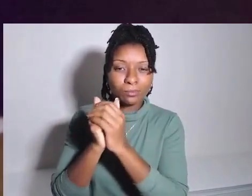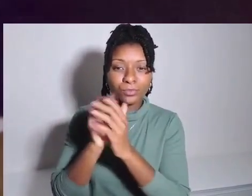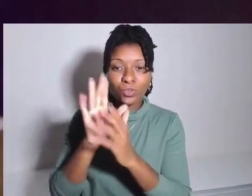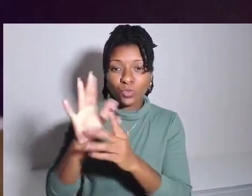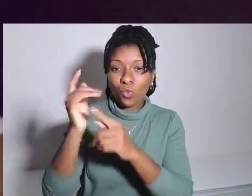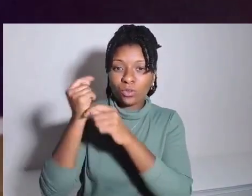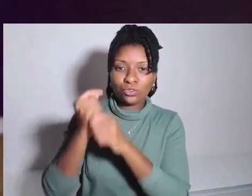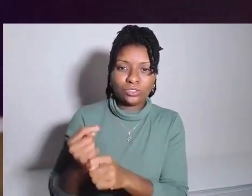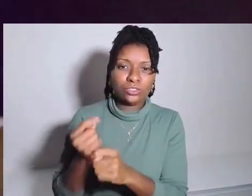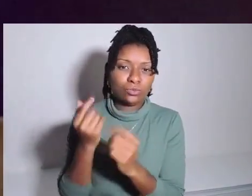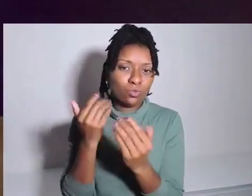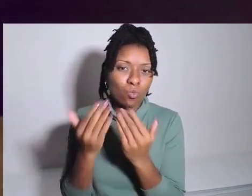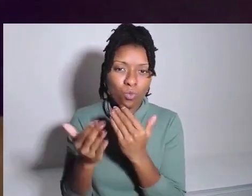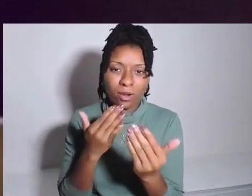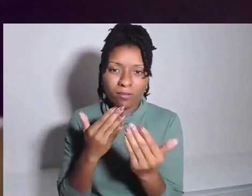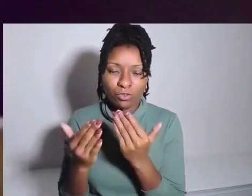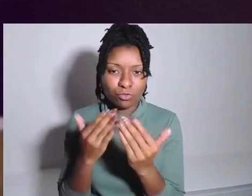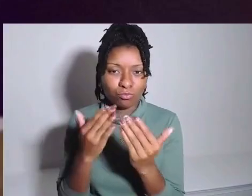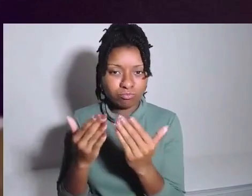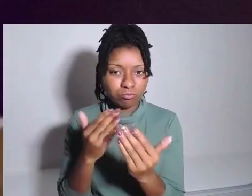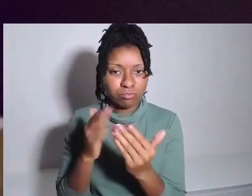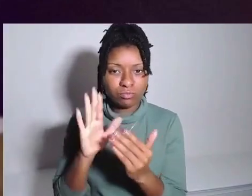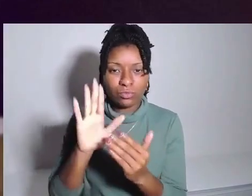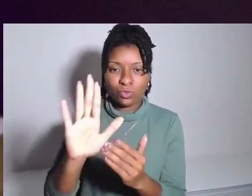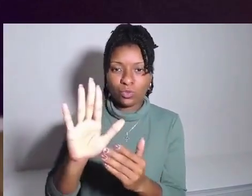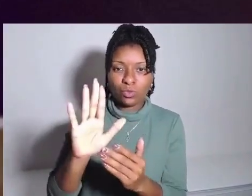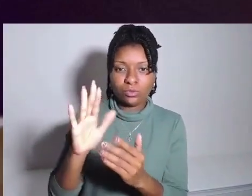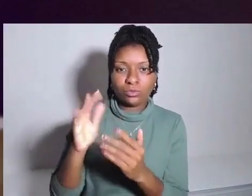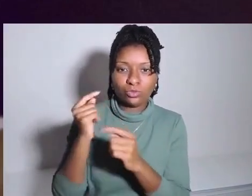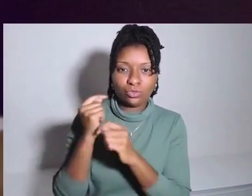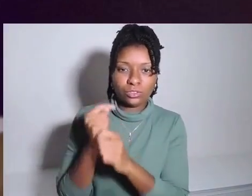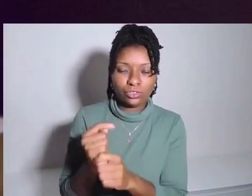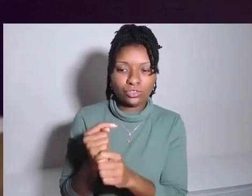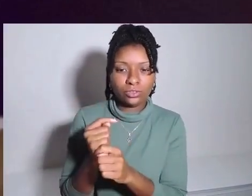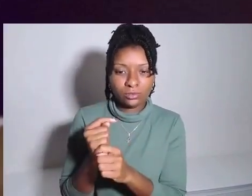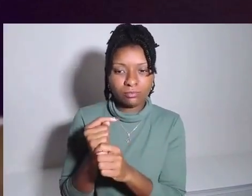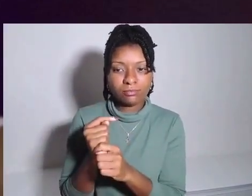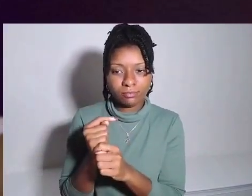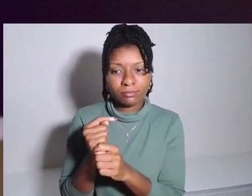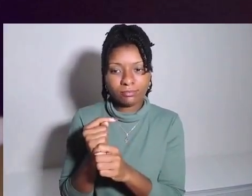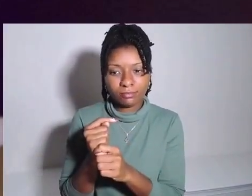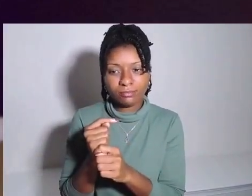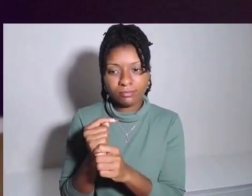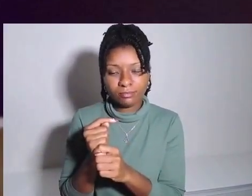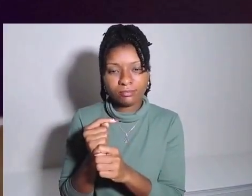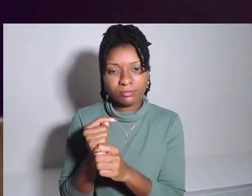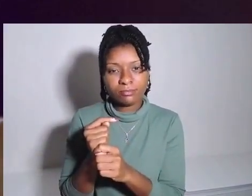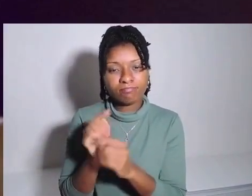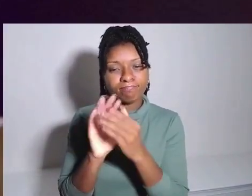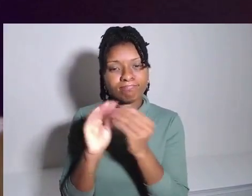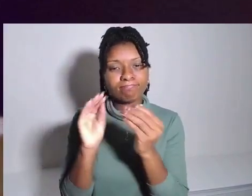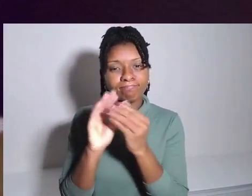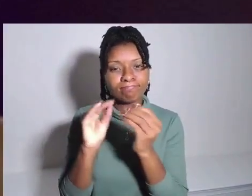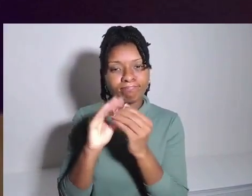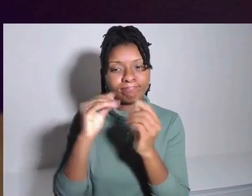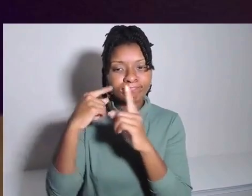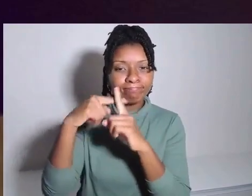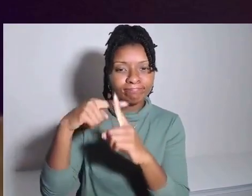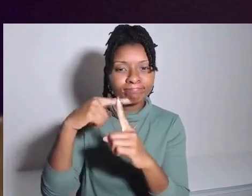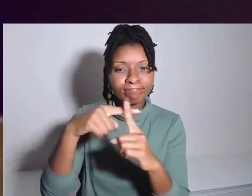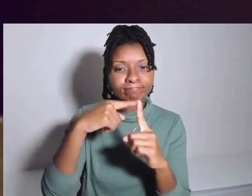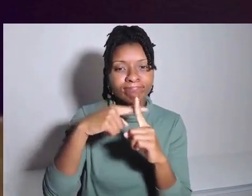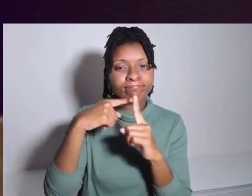whatever your tradition, letting go of a good word, a good word, a good